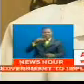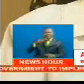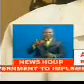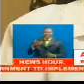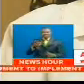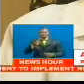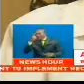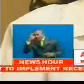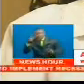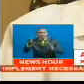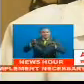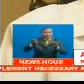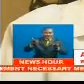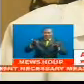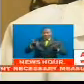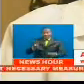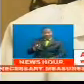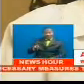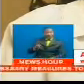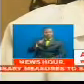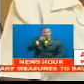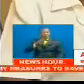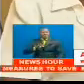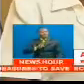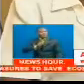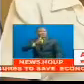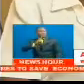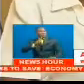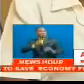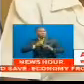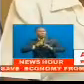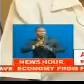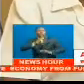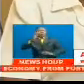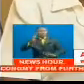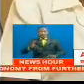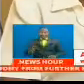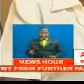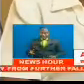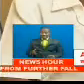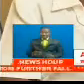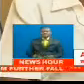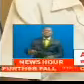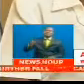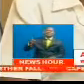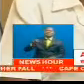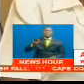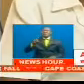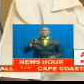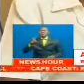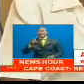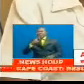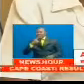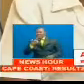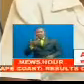mining, talks about governance. The average woman now has a voice. Mrs. Amissah-Arthur says she would always praise women in